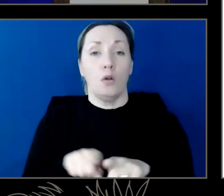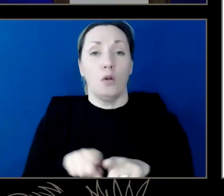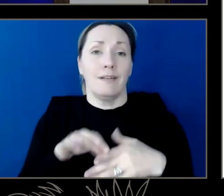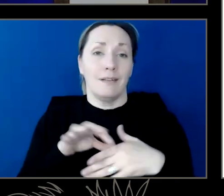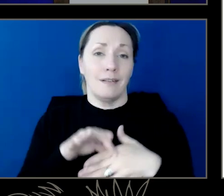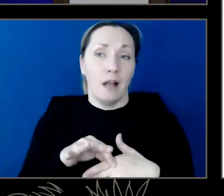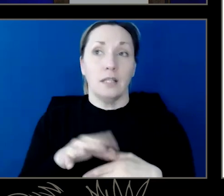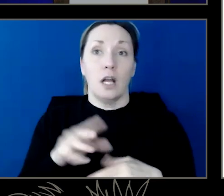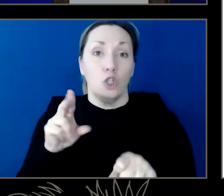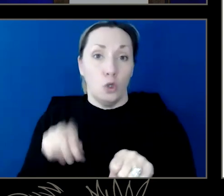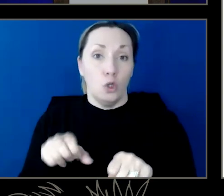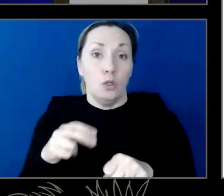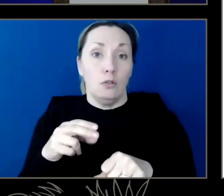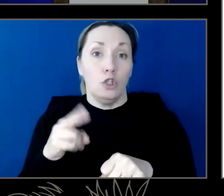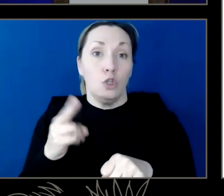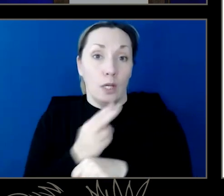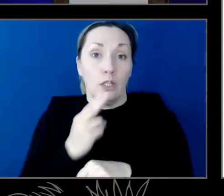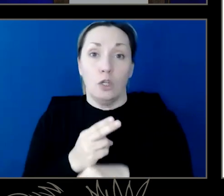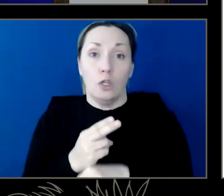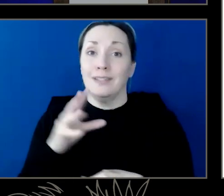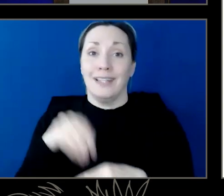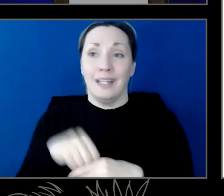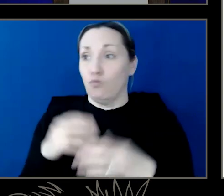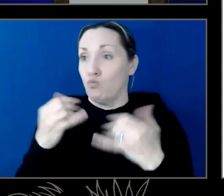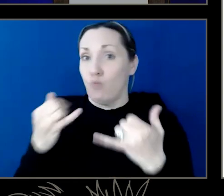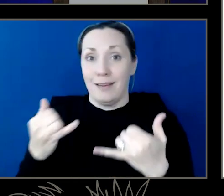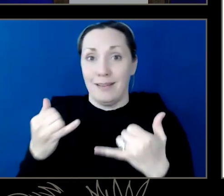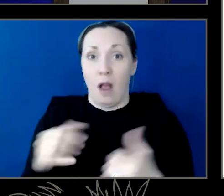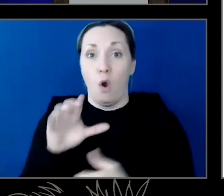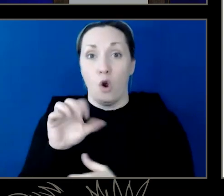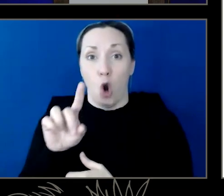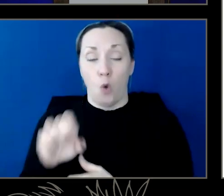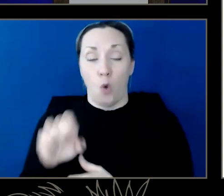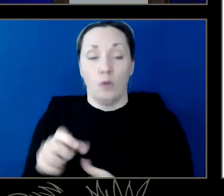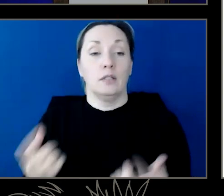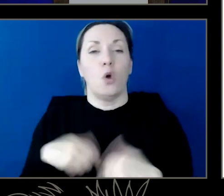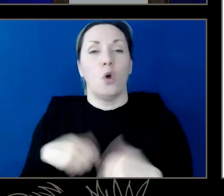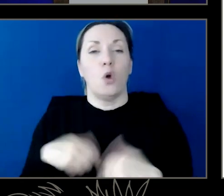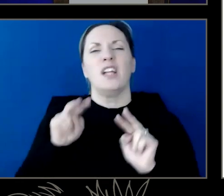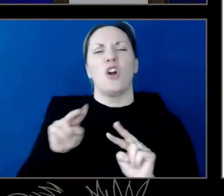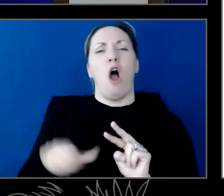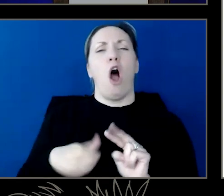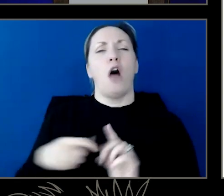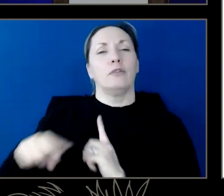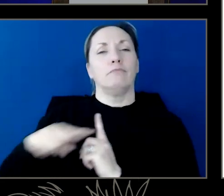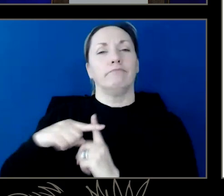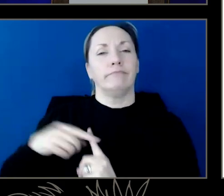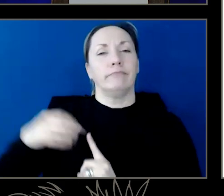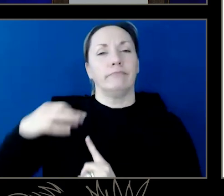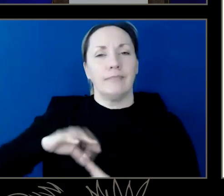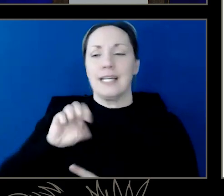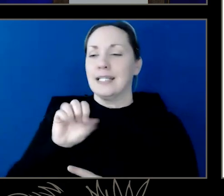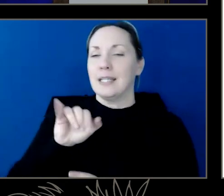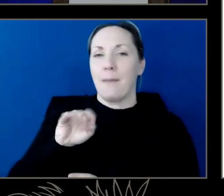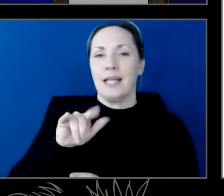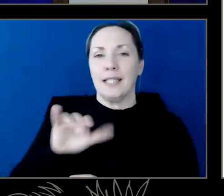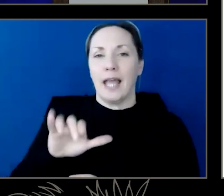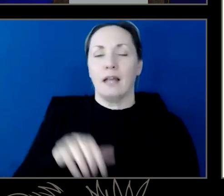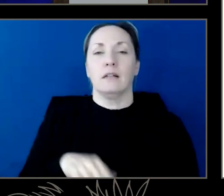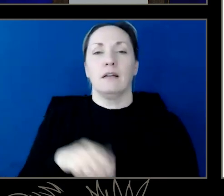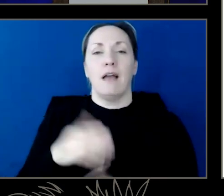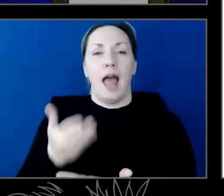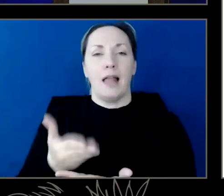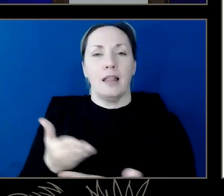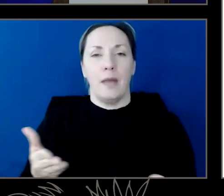right away. So before we move on, let's also take let's take a look into some added advantages that the details semantic element has over using